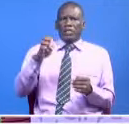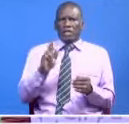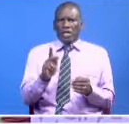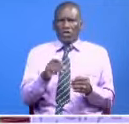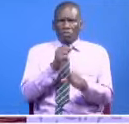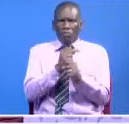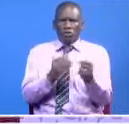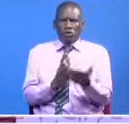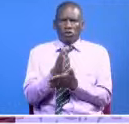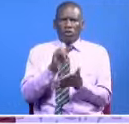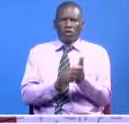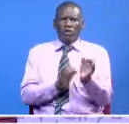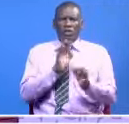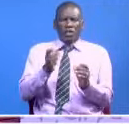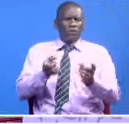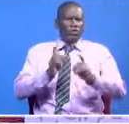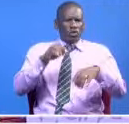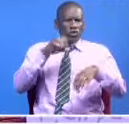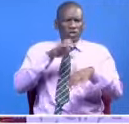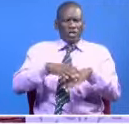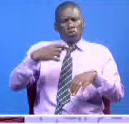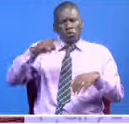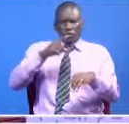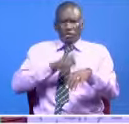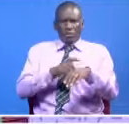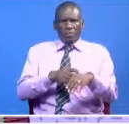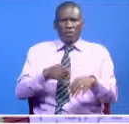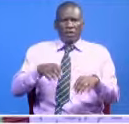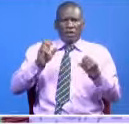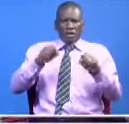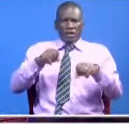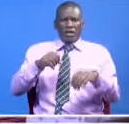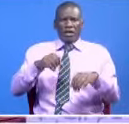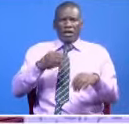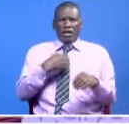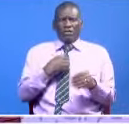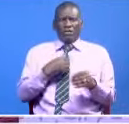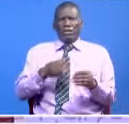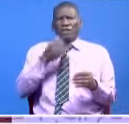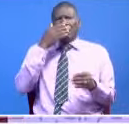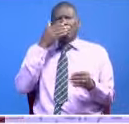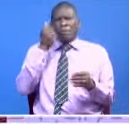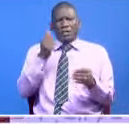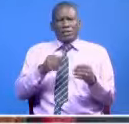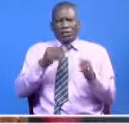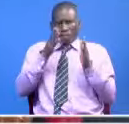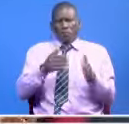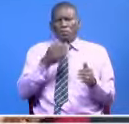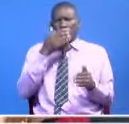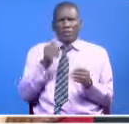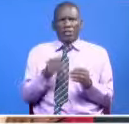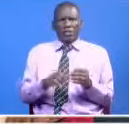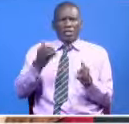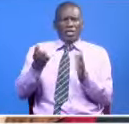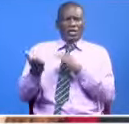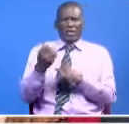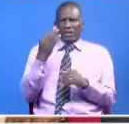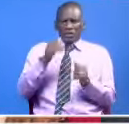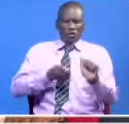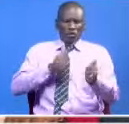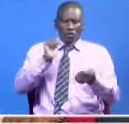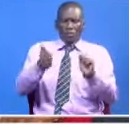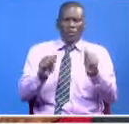sure that if they don't get the qualifying time, they get the season best or personal best. The last three races have shown me